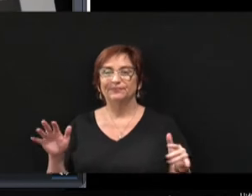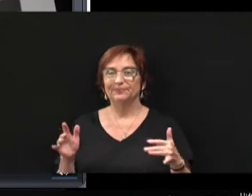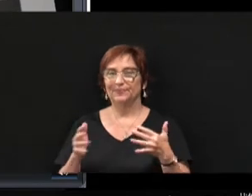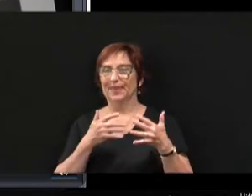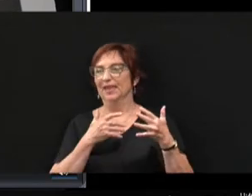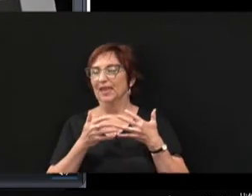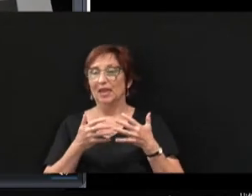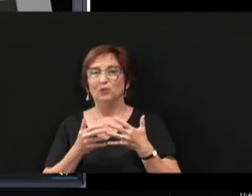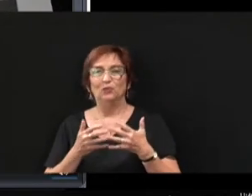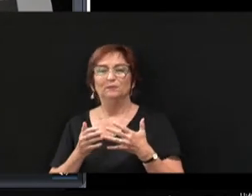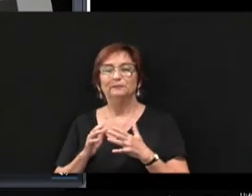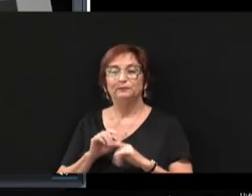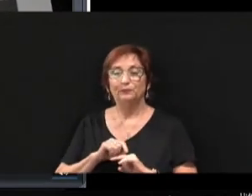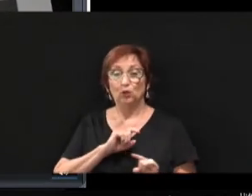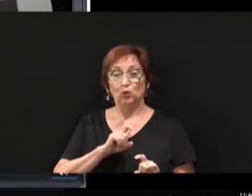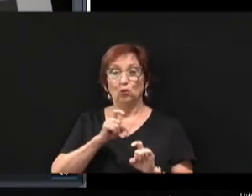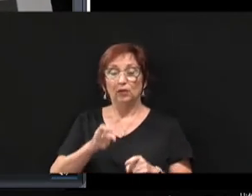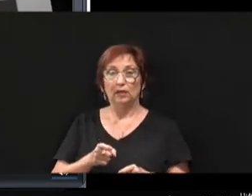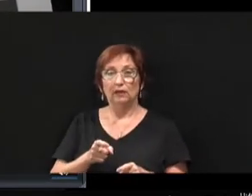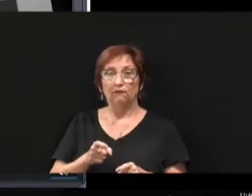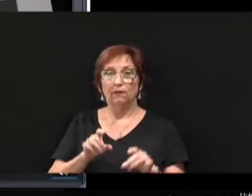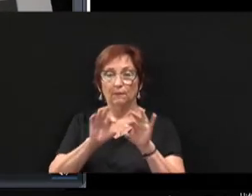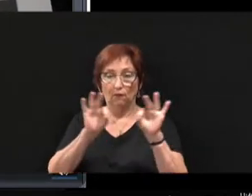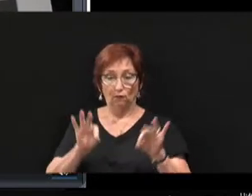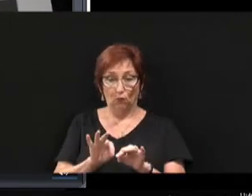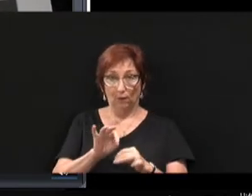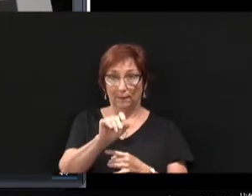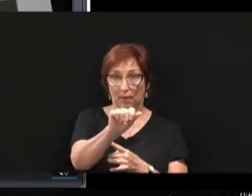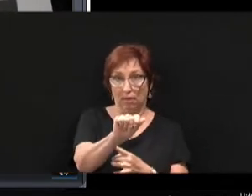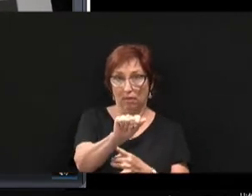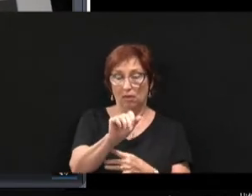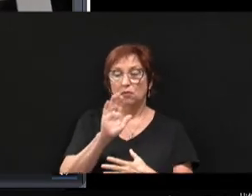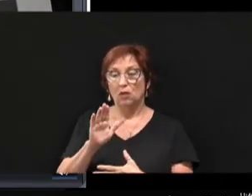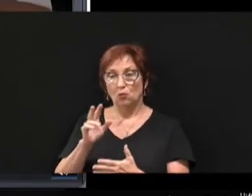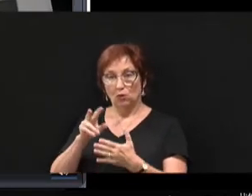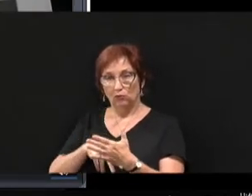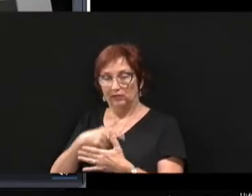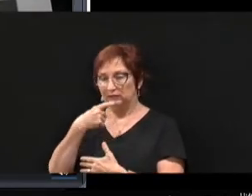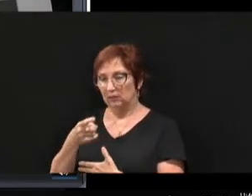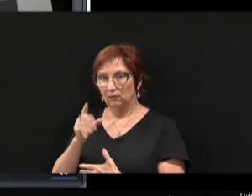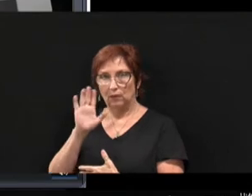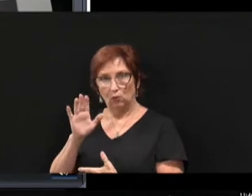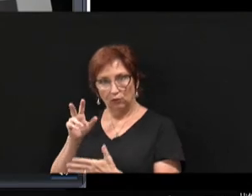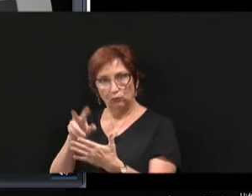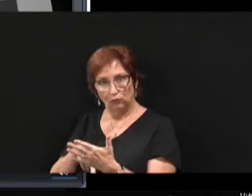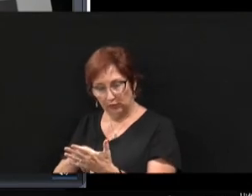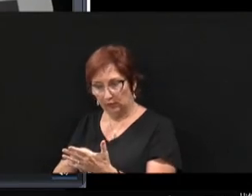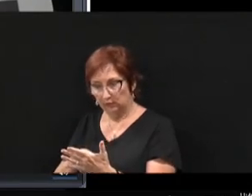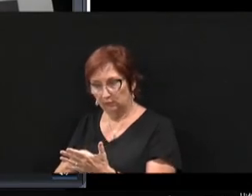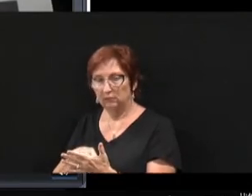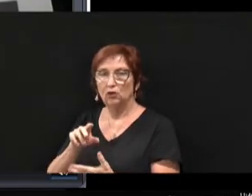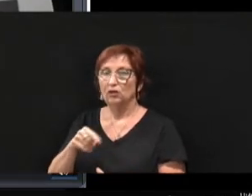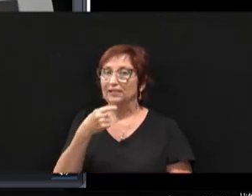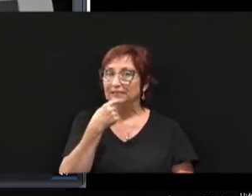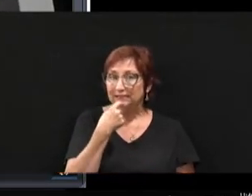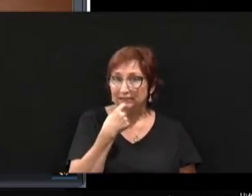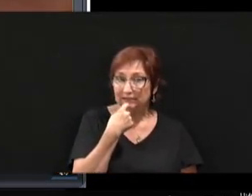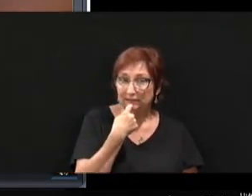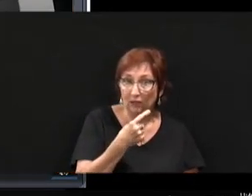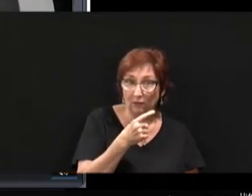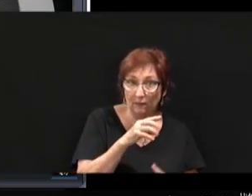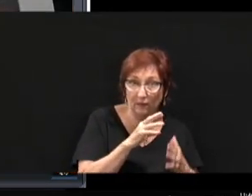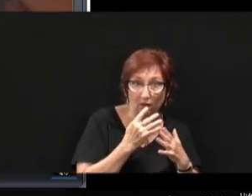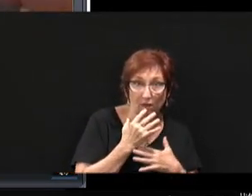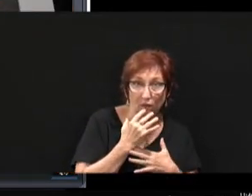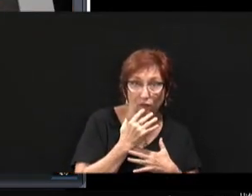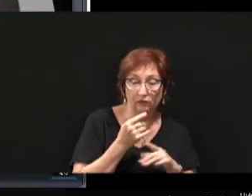You would give them Form A, and they're going to read, you tell them you're going to read, you're going to say the colors from left